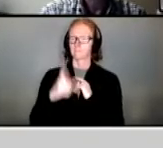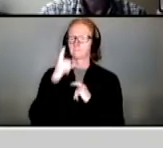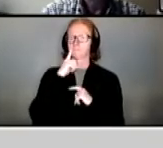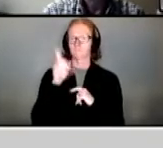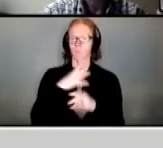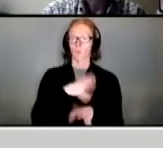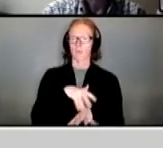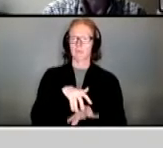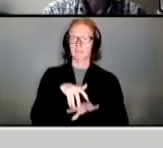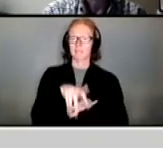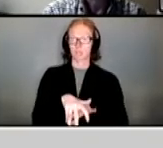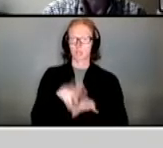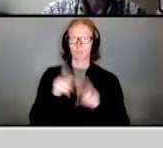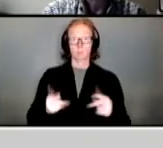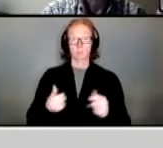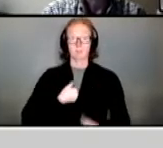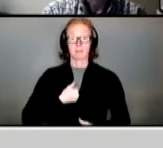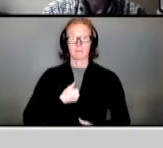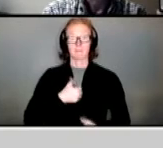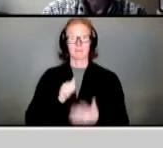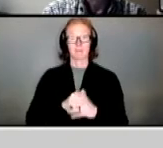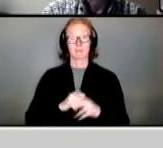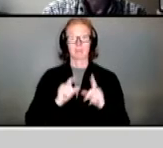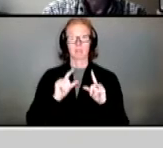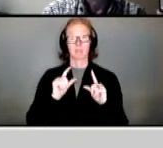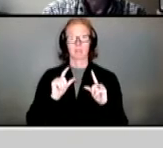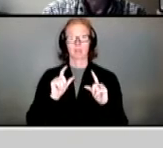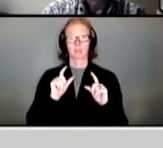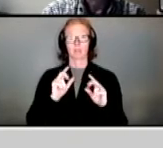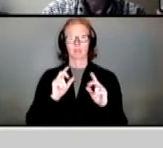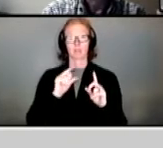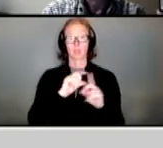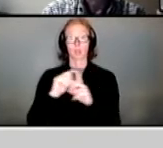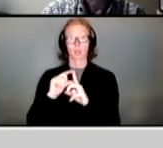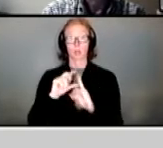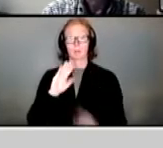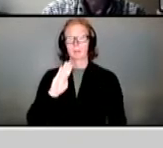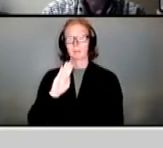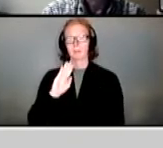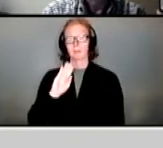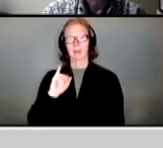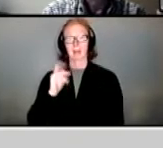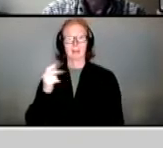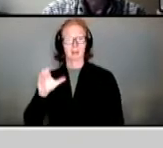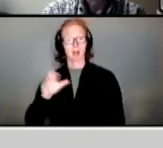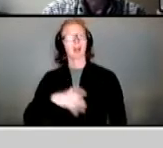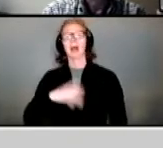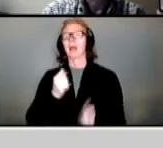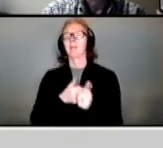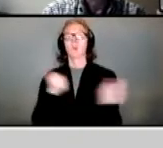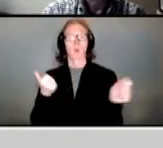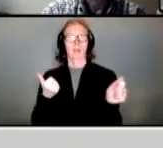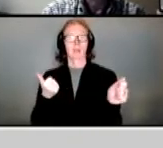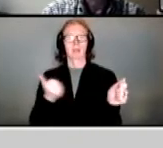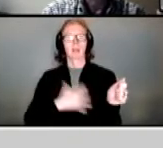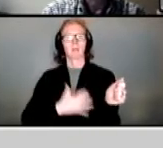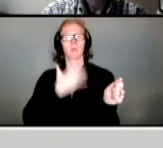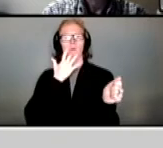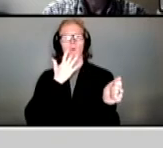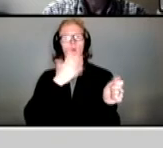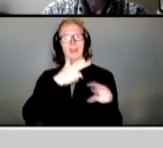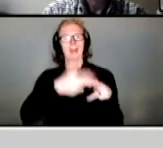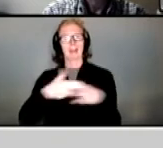myself, just the term BIPOC is, I try to avoid that when I can. I like to say the